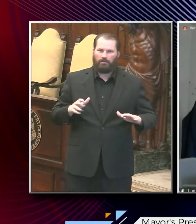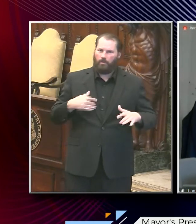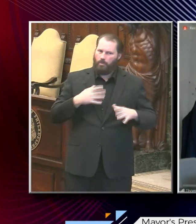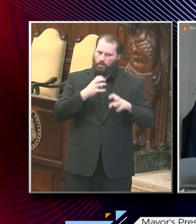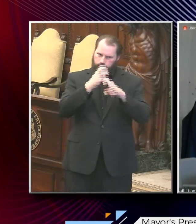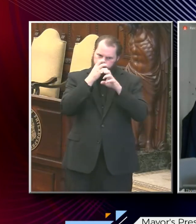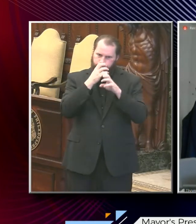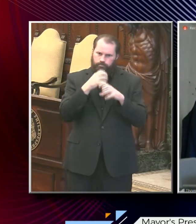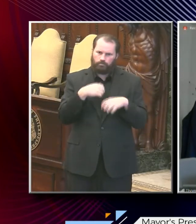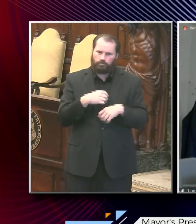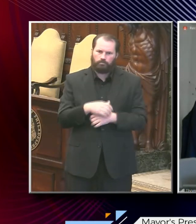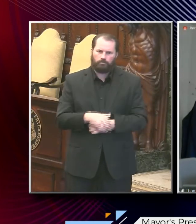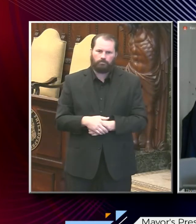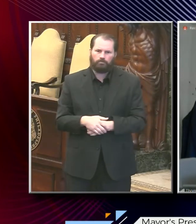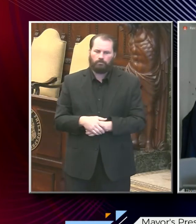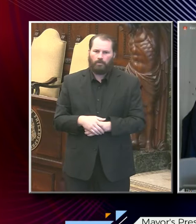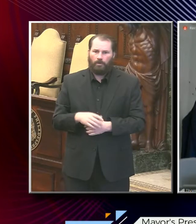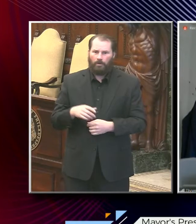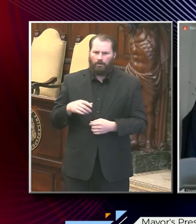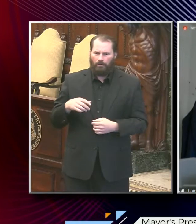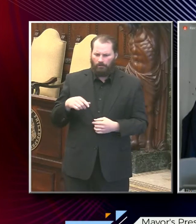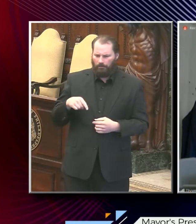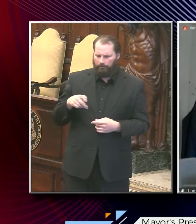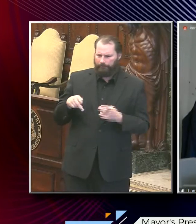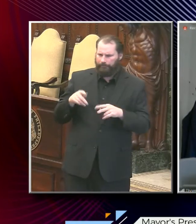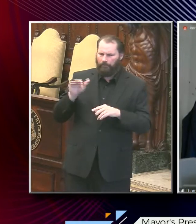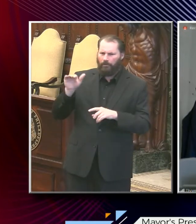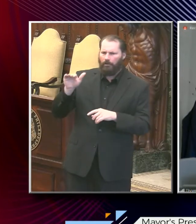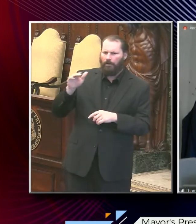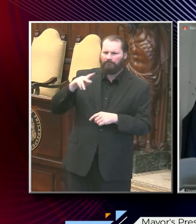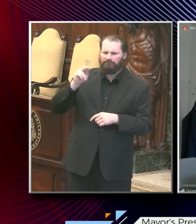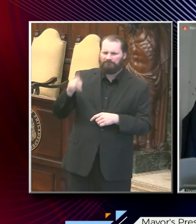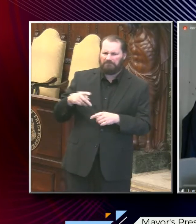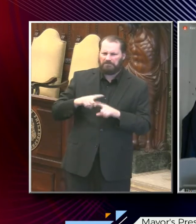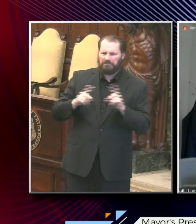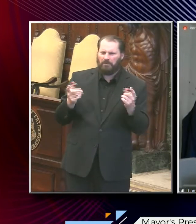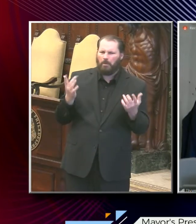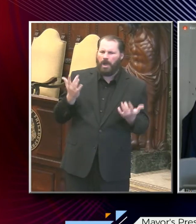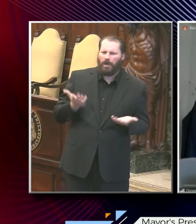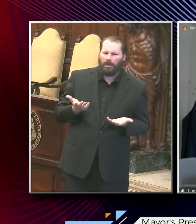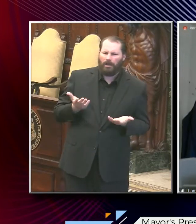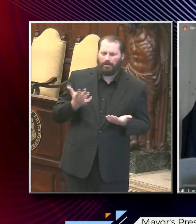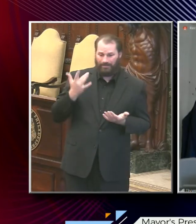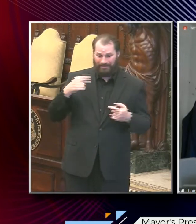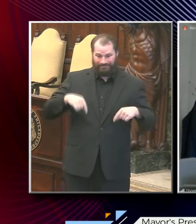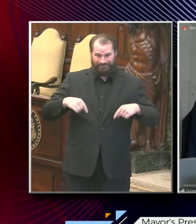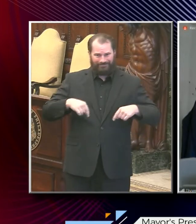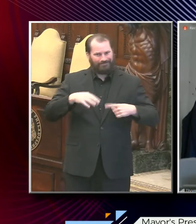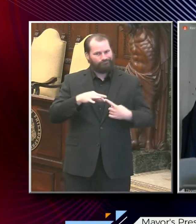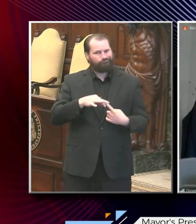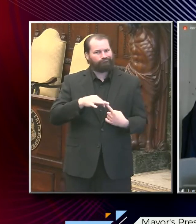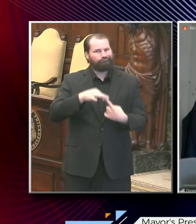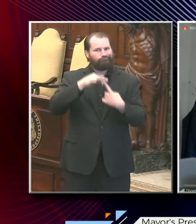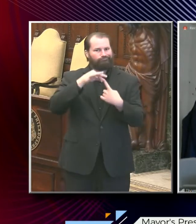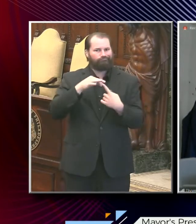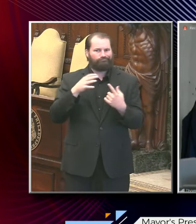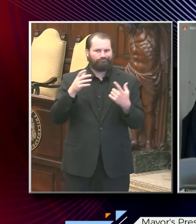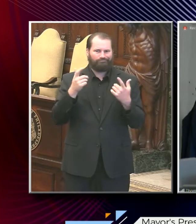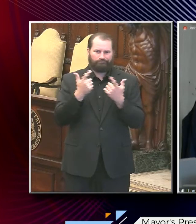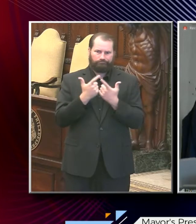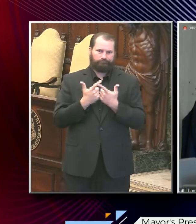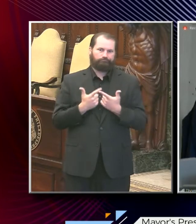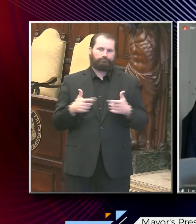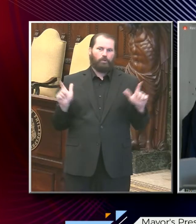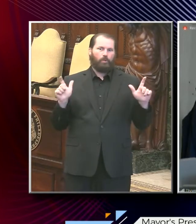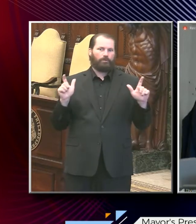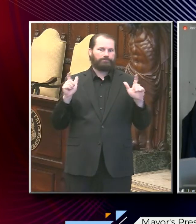of Pennsylvania? Just to remind people that Philadelphia is unique. We're the largest city in the state by far. We're the most